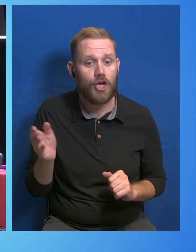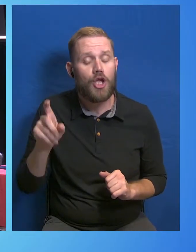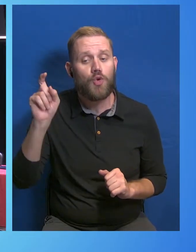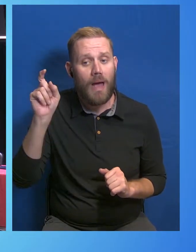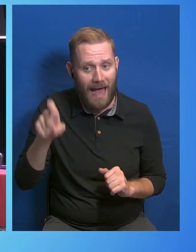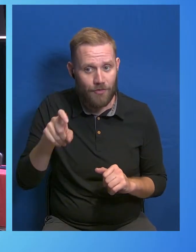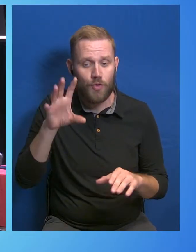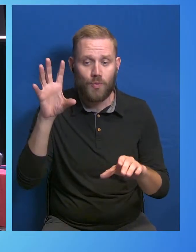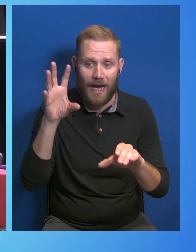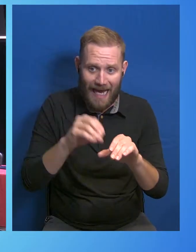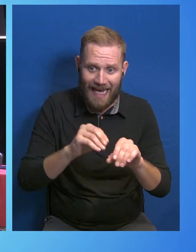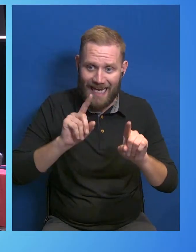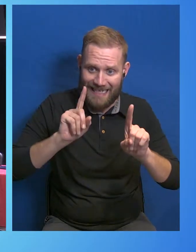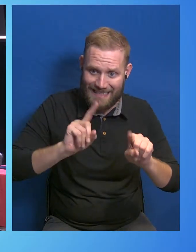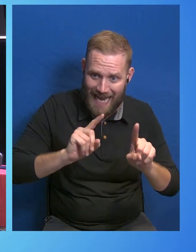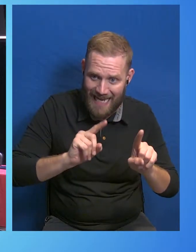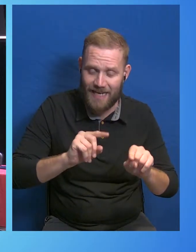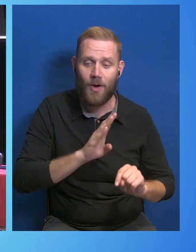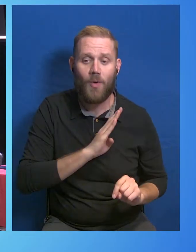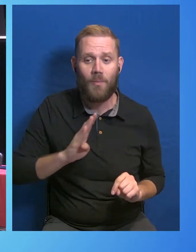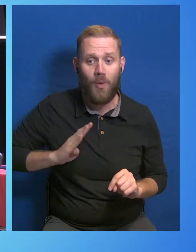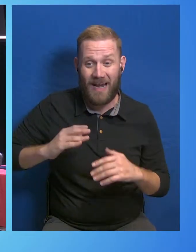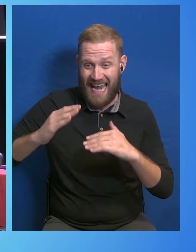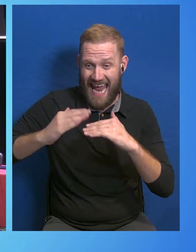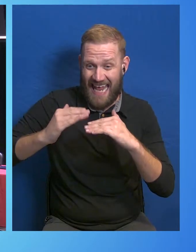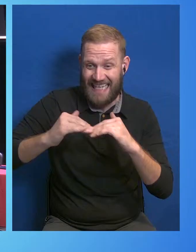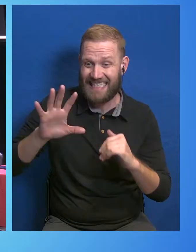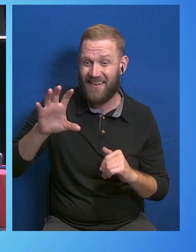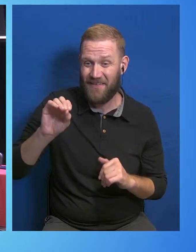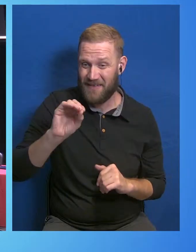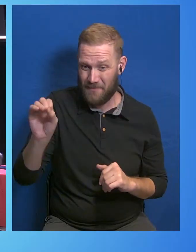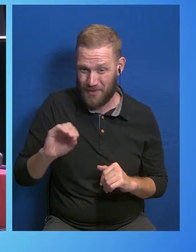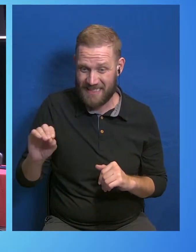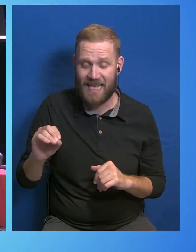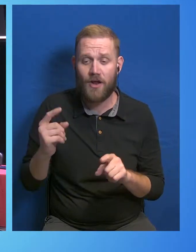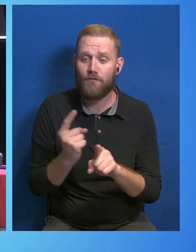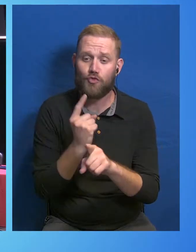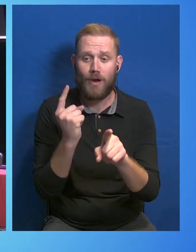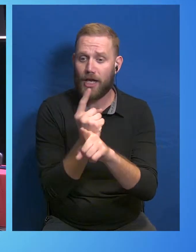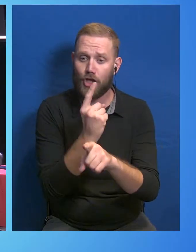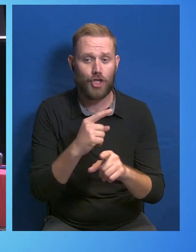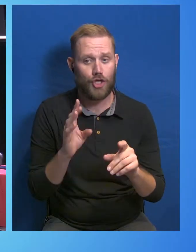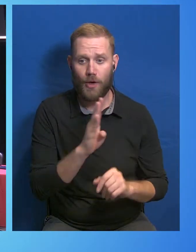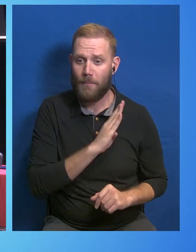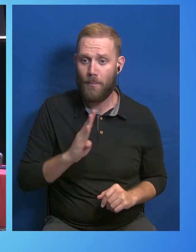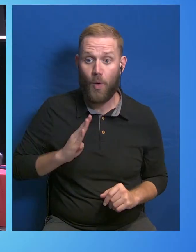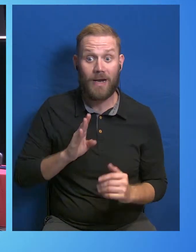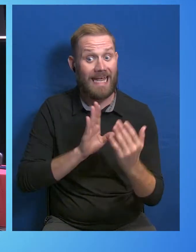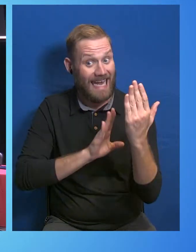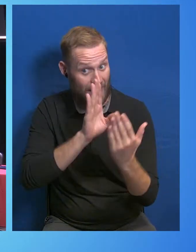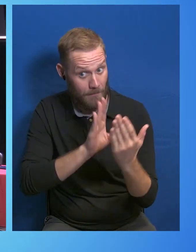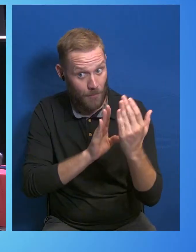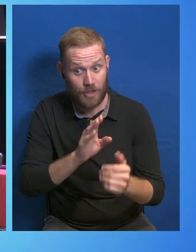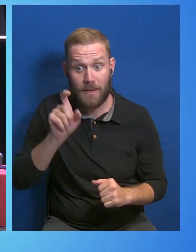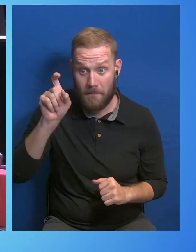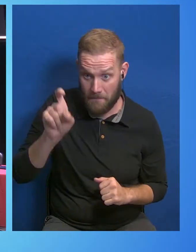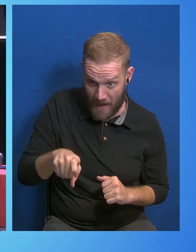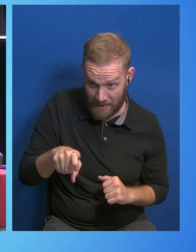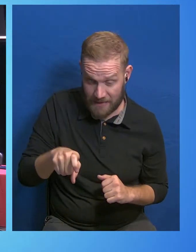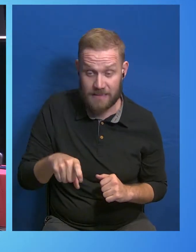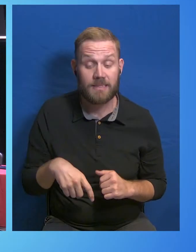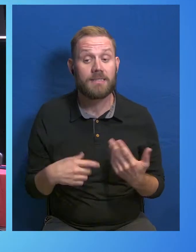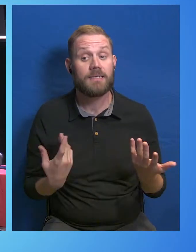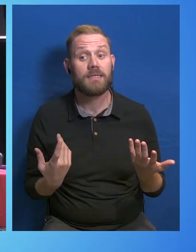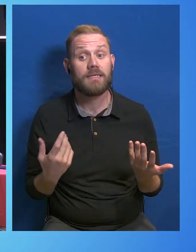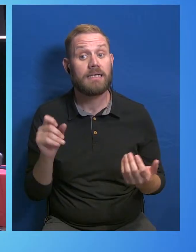to attend board meetings, at least 50% of the regular scheduled board meetings in person. Should an ASDB